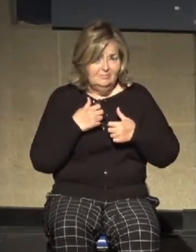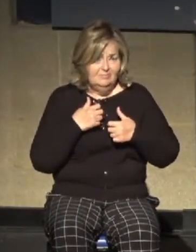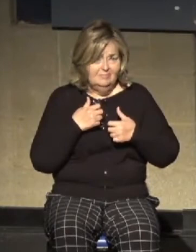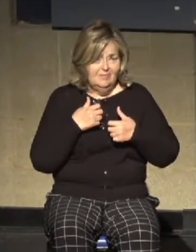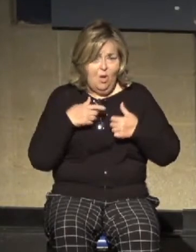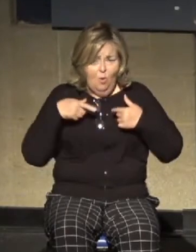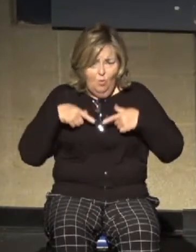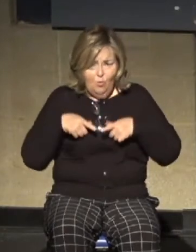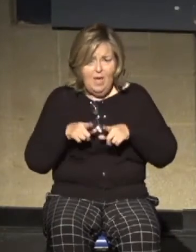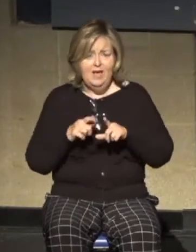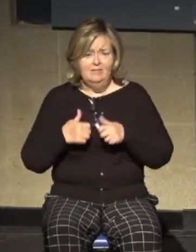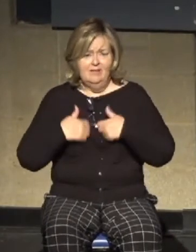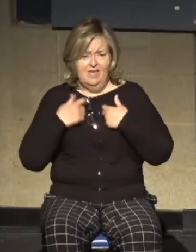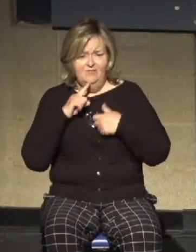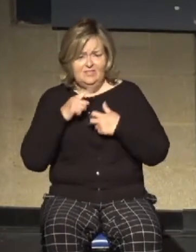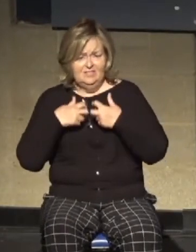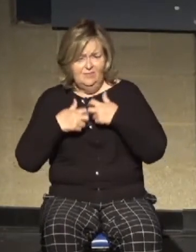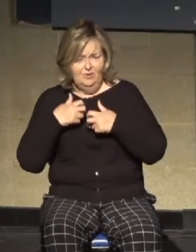and annoying.